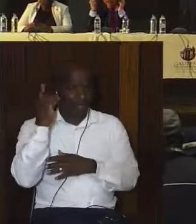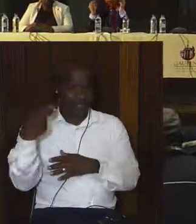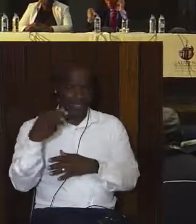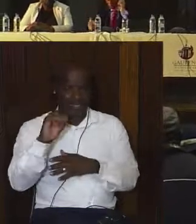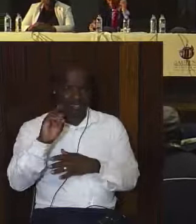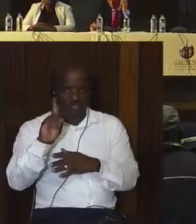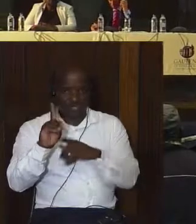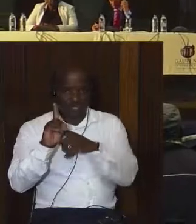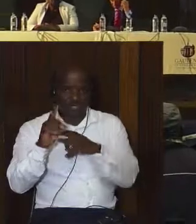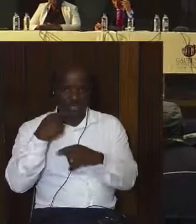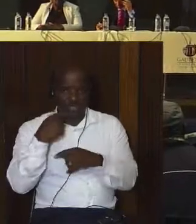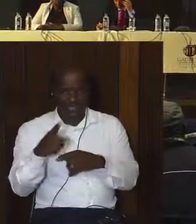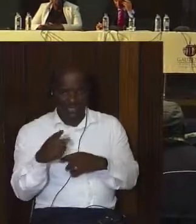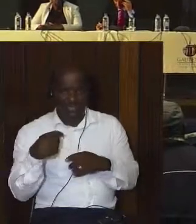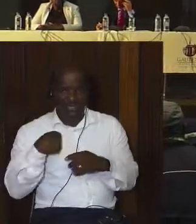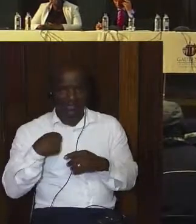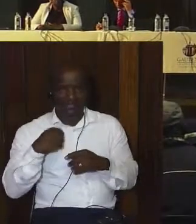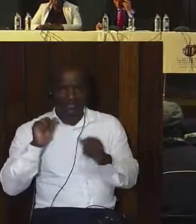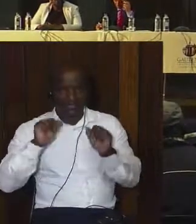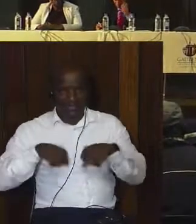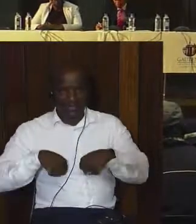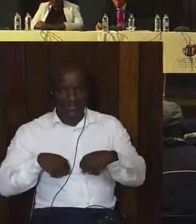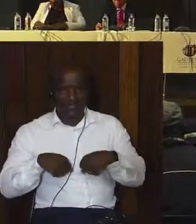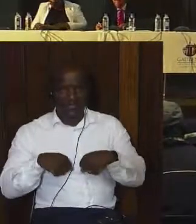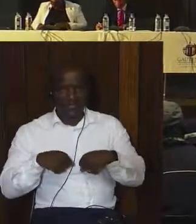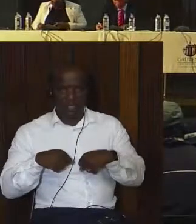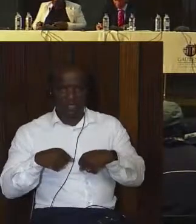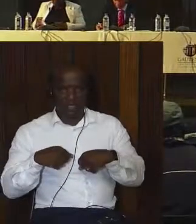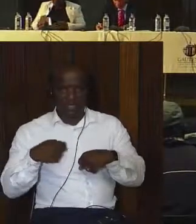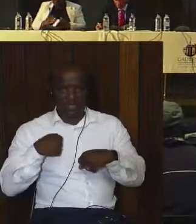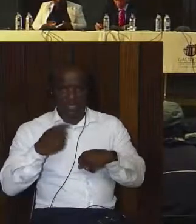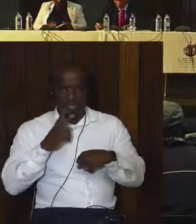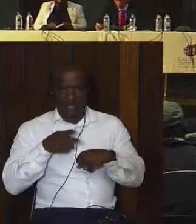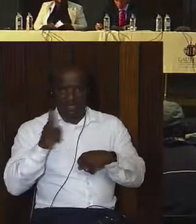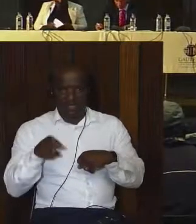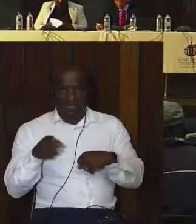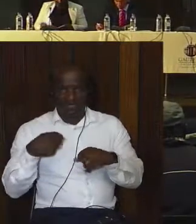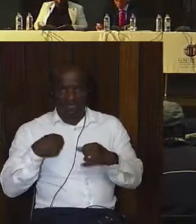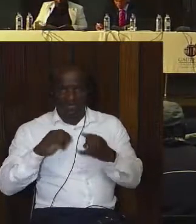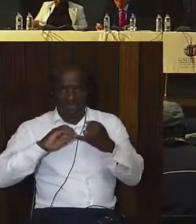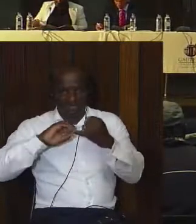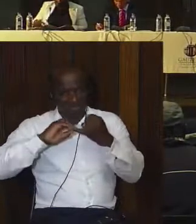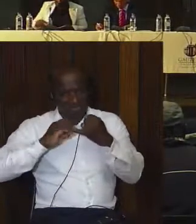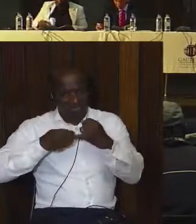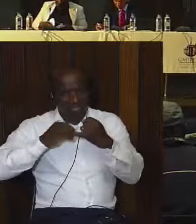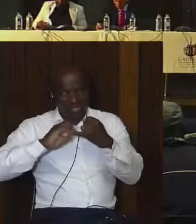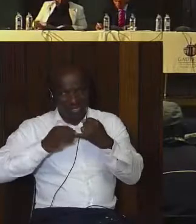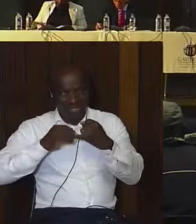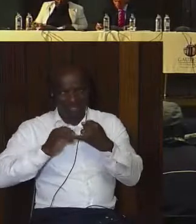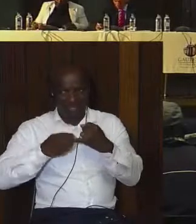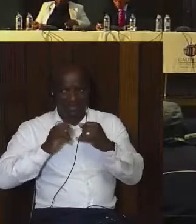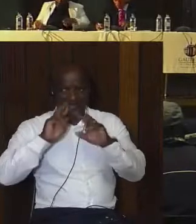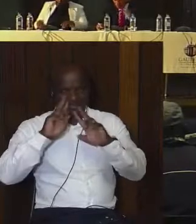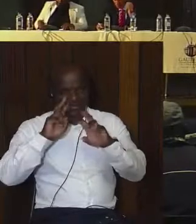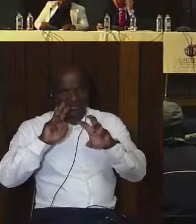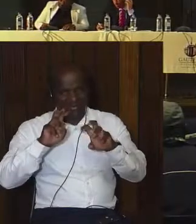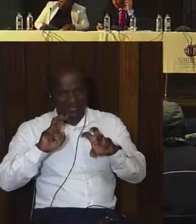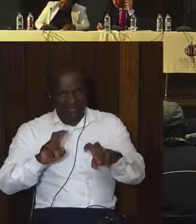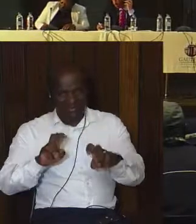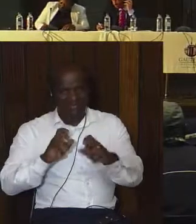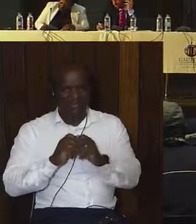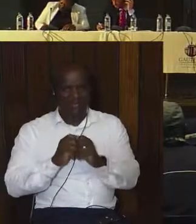saying. But I'm also trying to reconcile the two